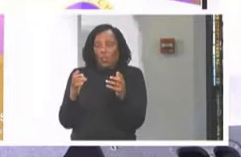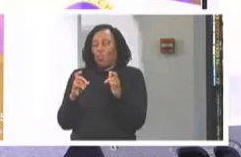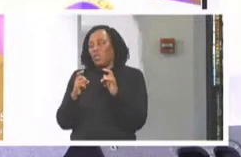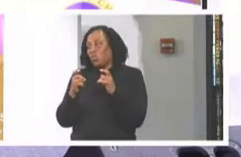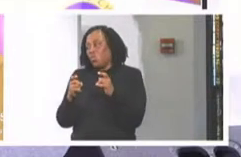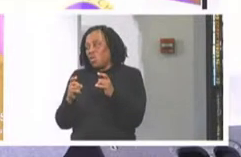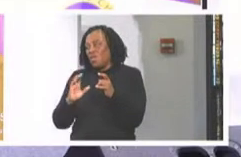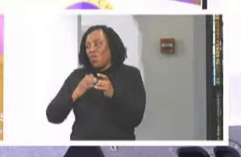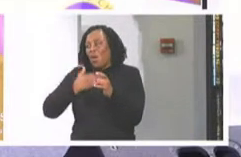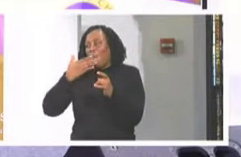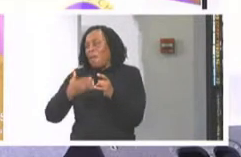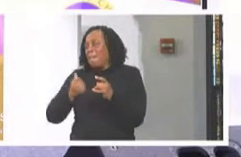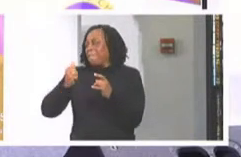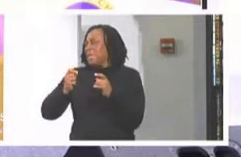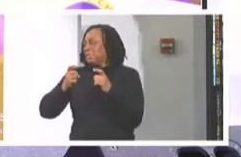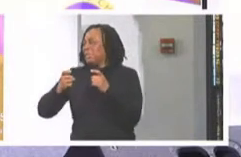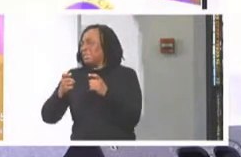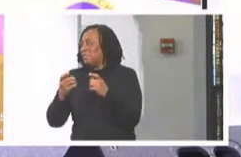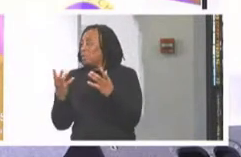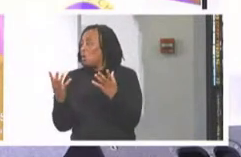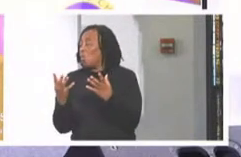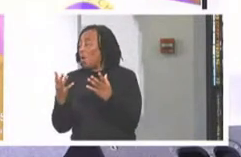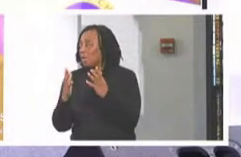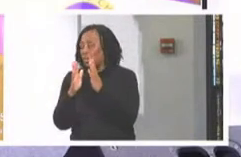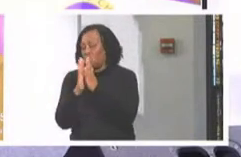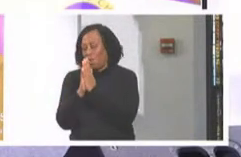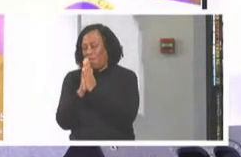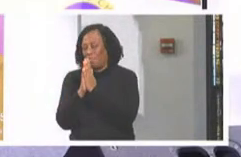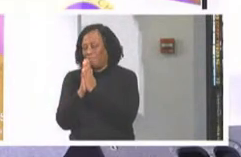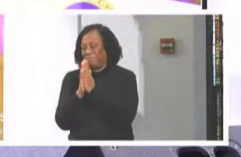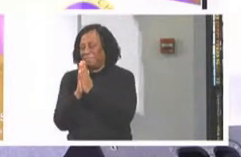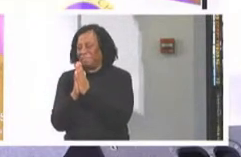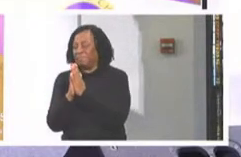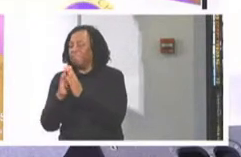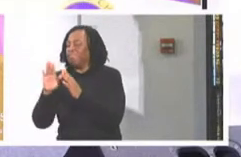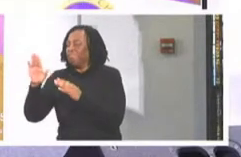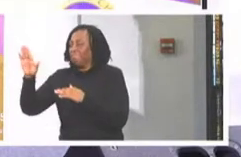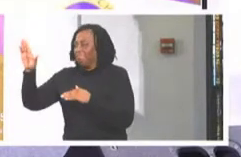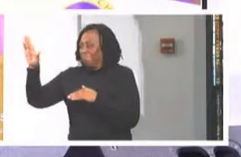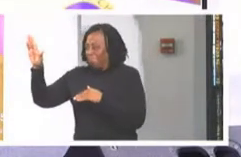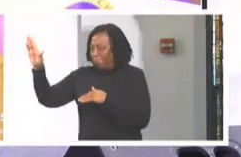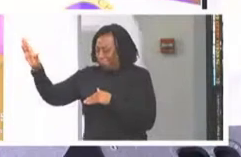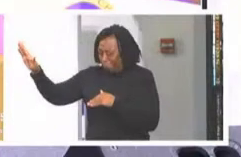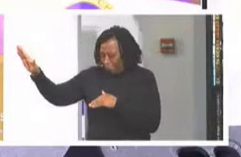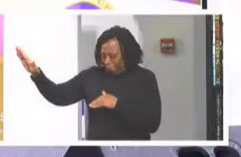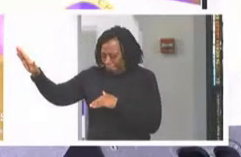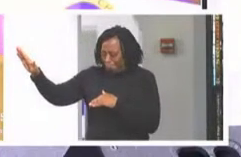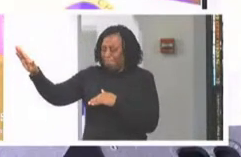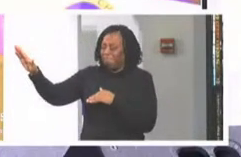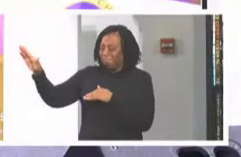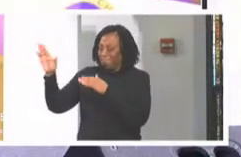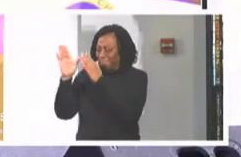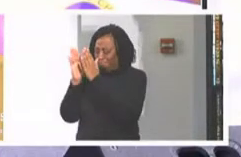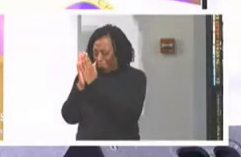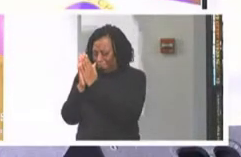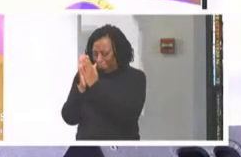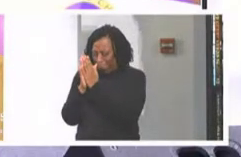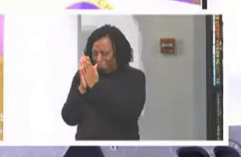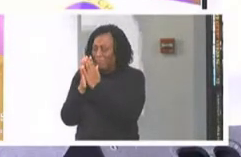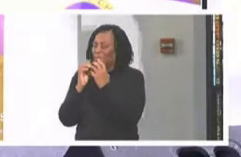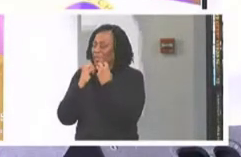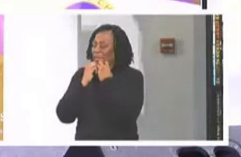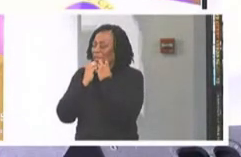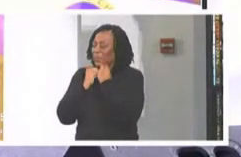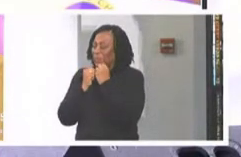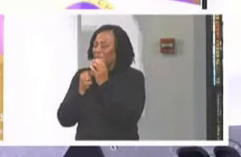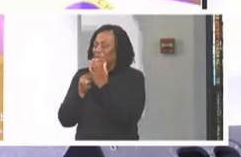of prayer. Family, let us extend our hands to our members and to our guests this morning. Let us pray. Precious and holy